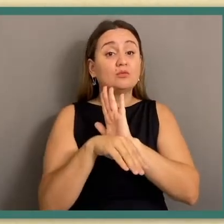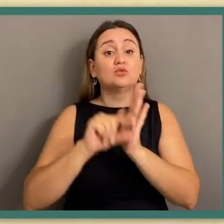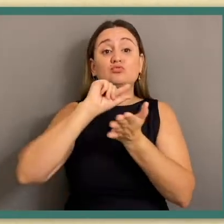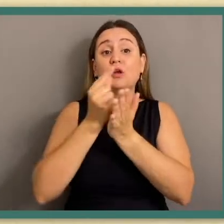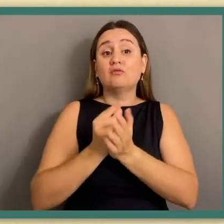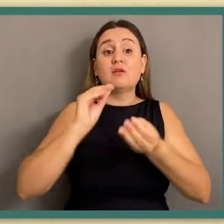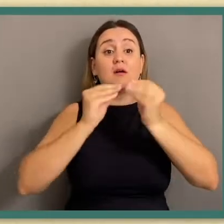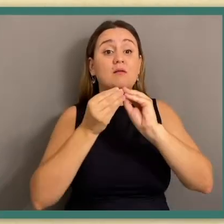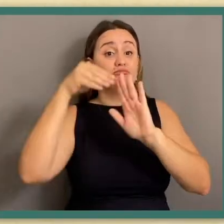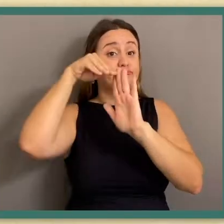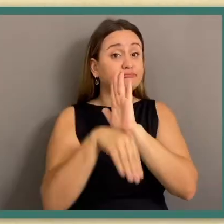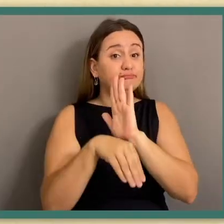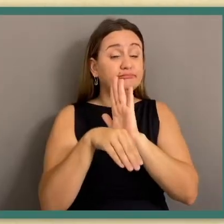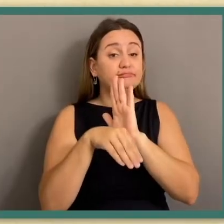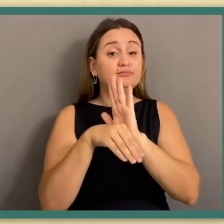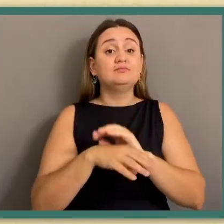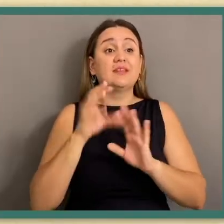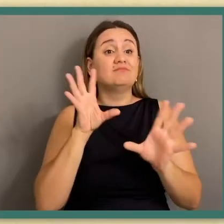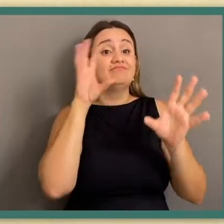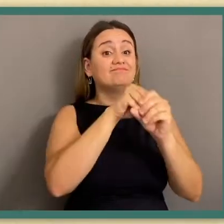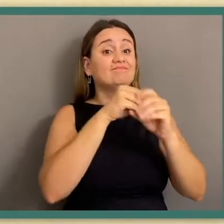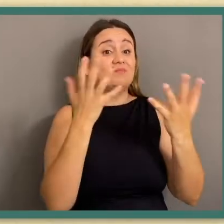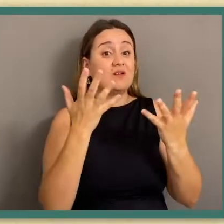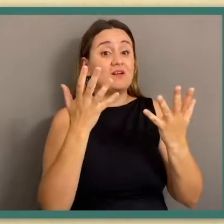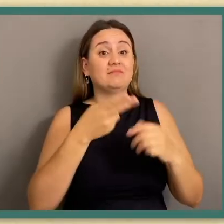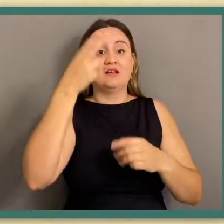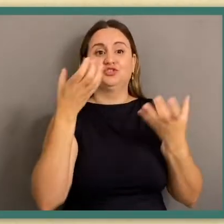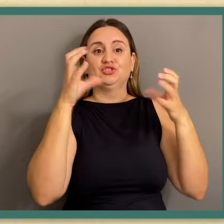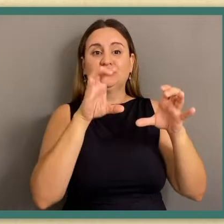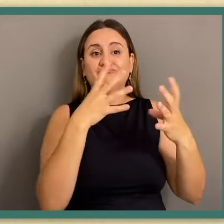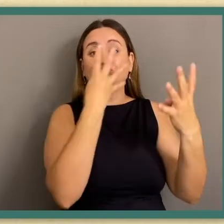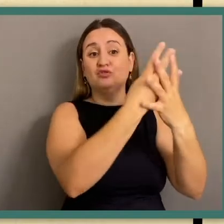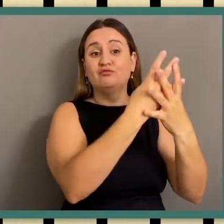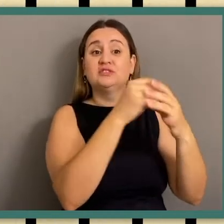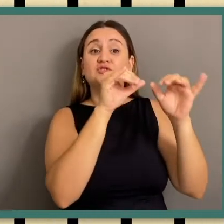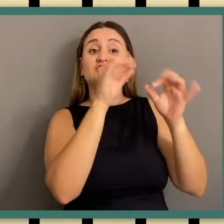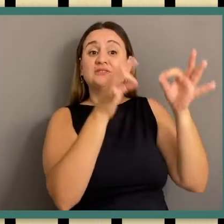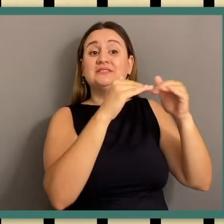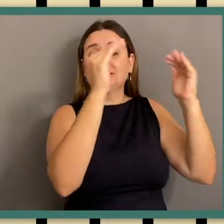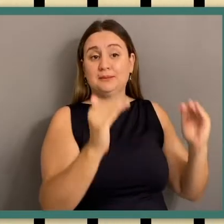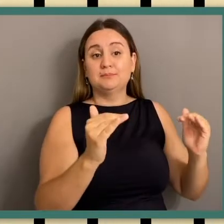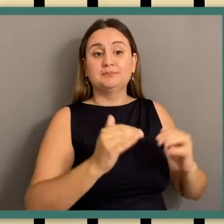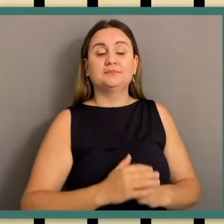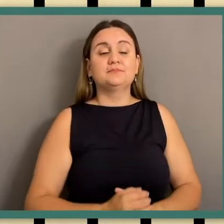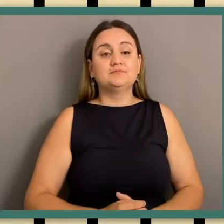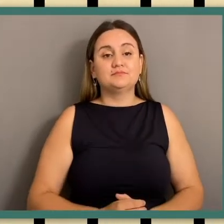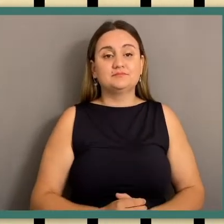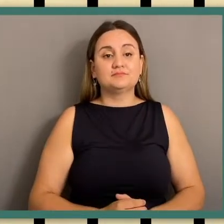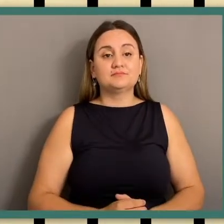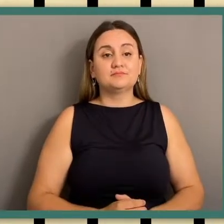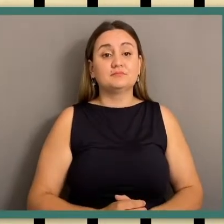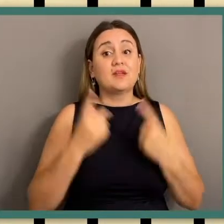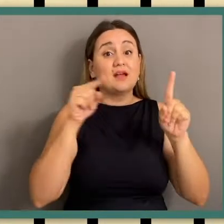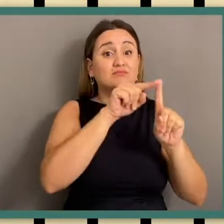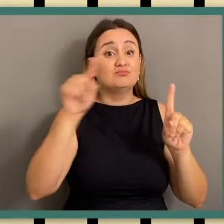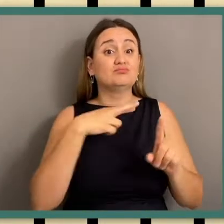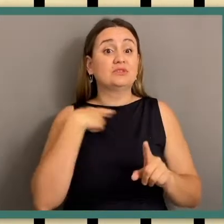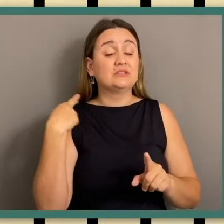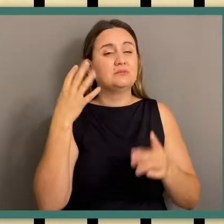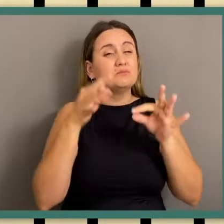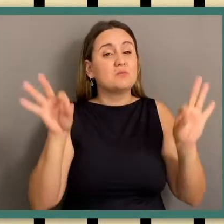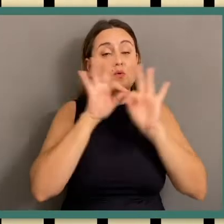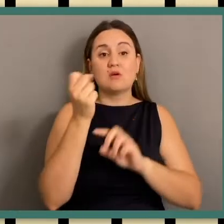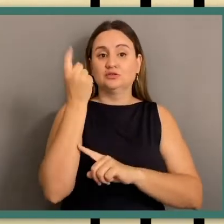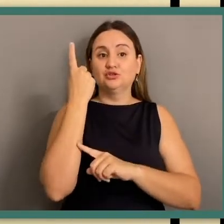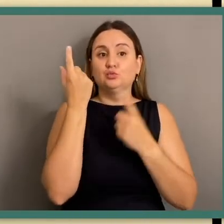means lower academic scores, increased dropout rates, and a higher chance of getting involved with the juvenile justice system. Because